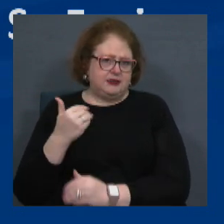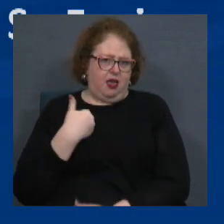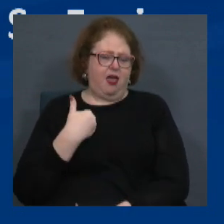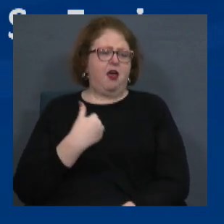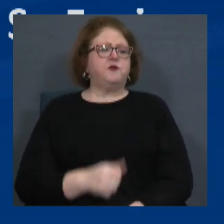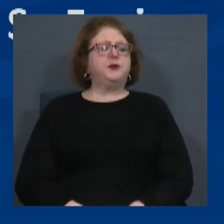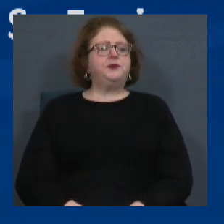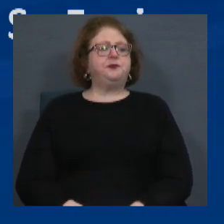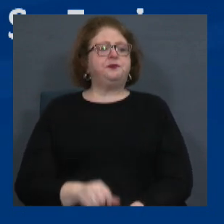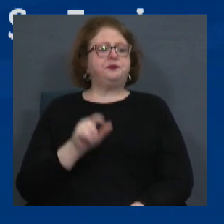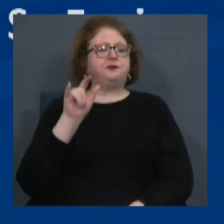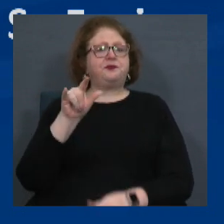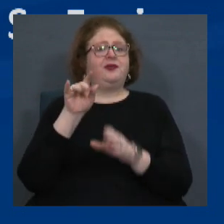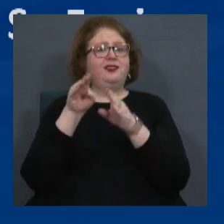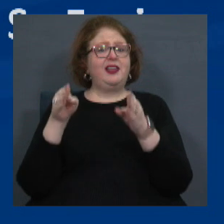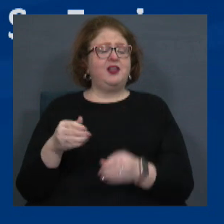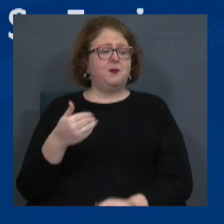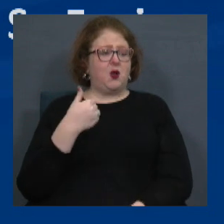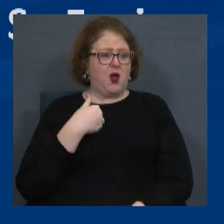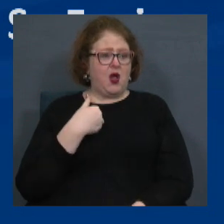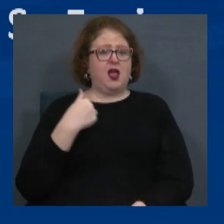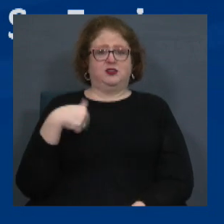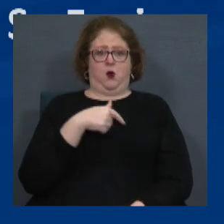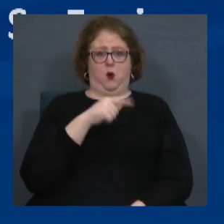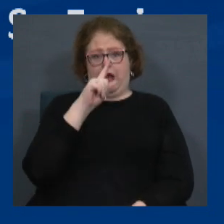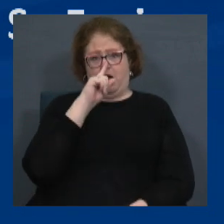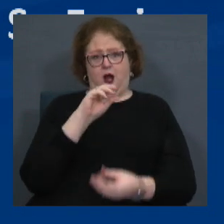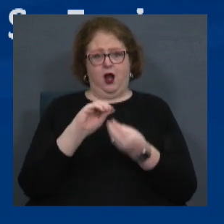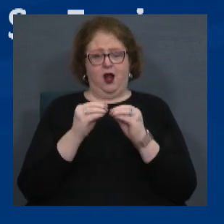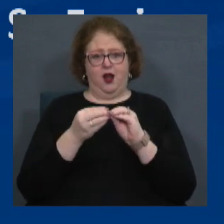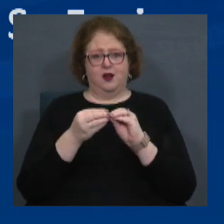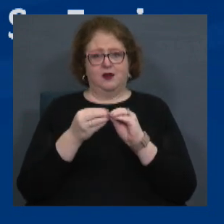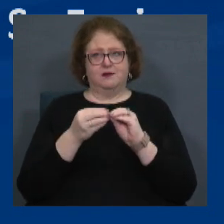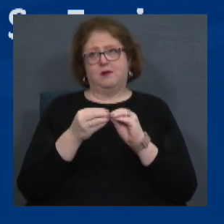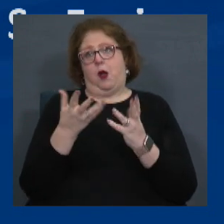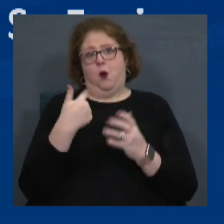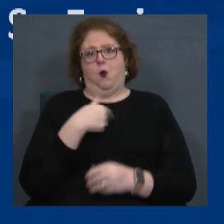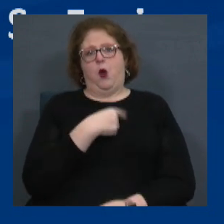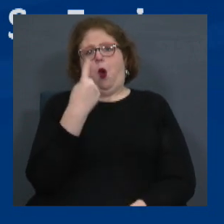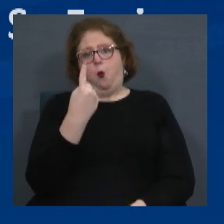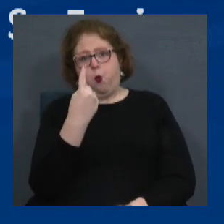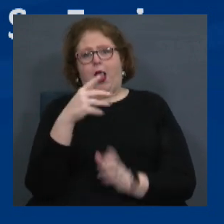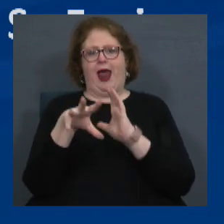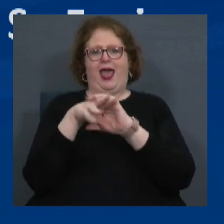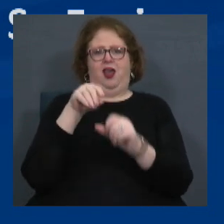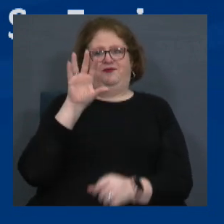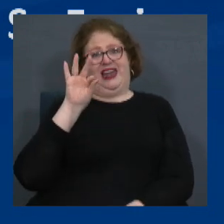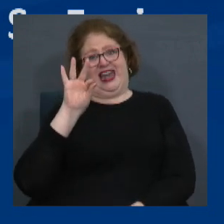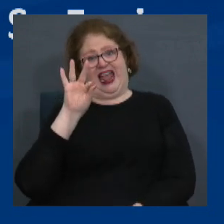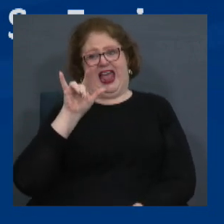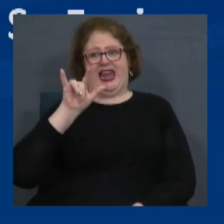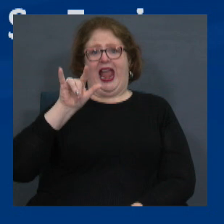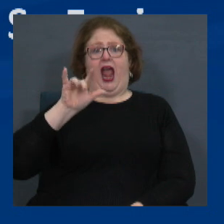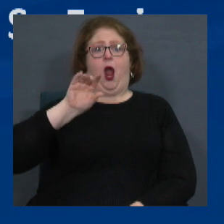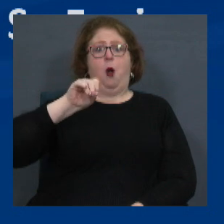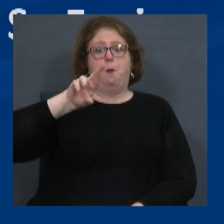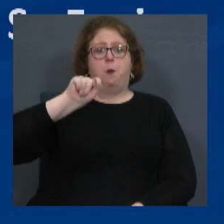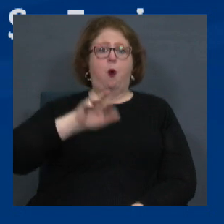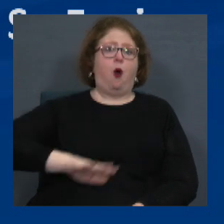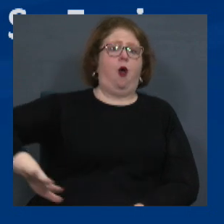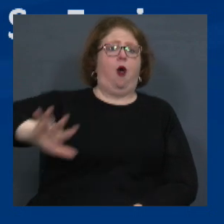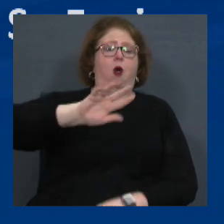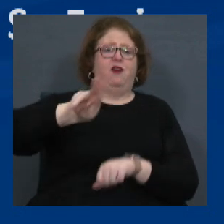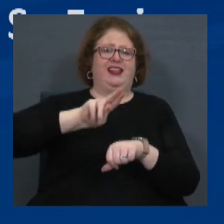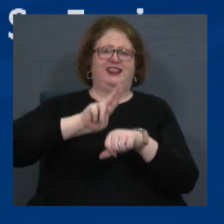touts every year we're one of 9 in the nation that are totally debt-free. And with some of the things that we want